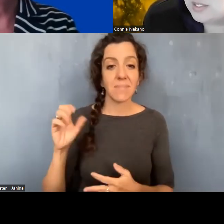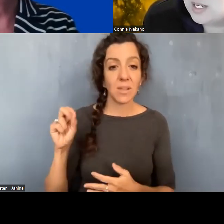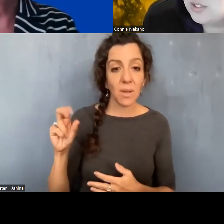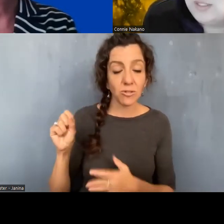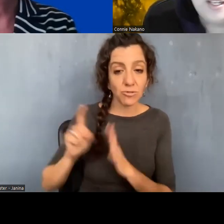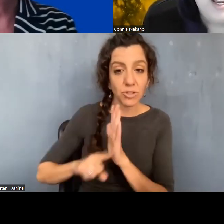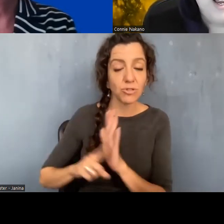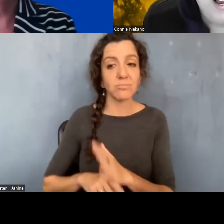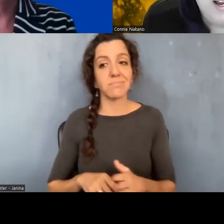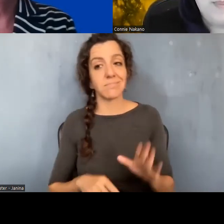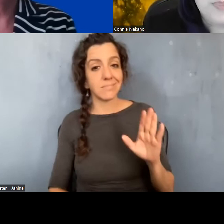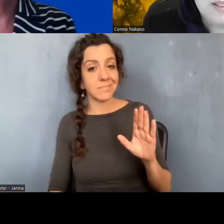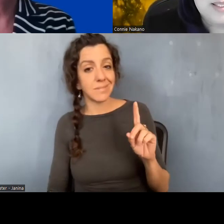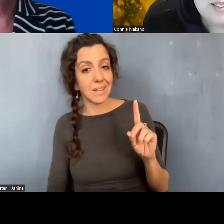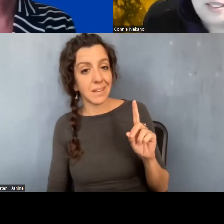CDA's presentation.